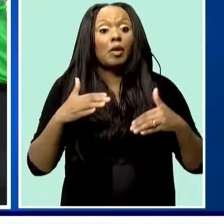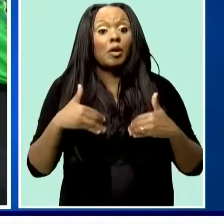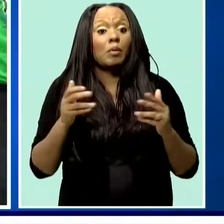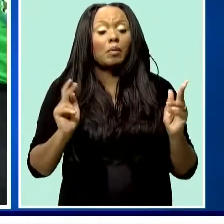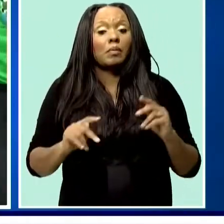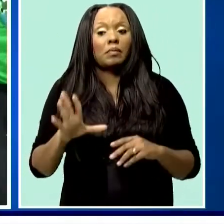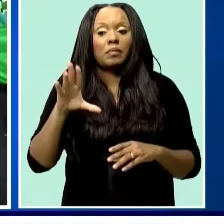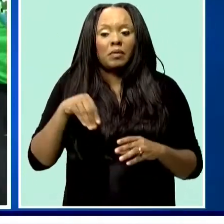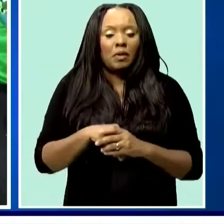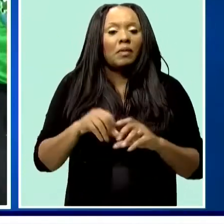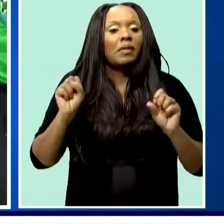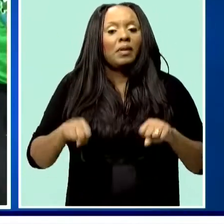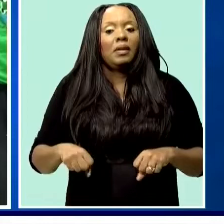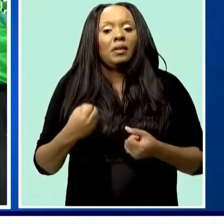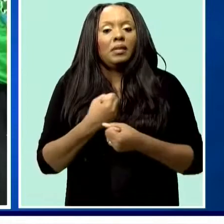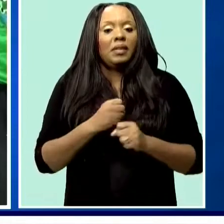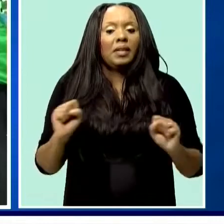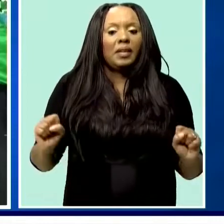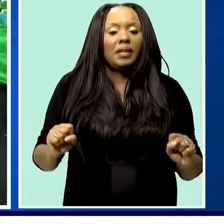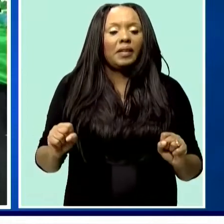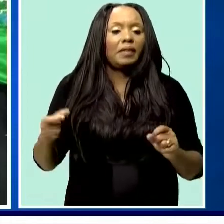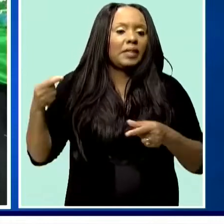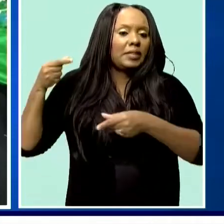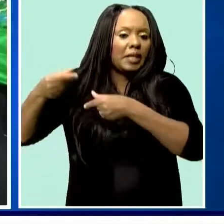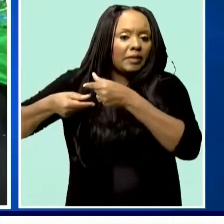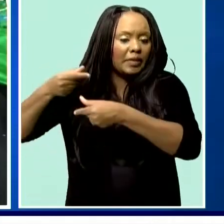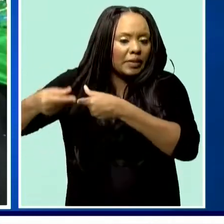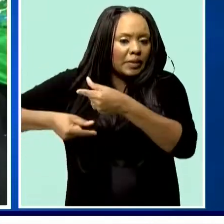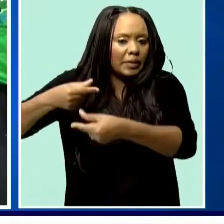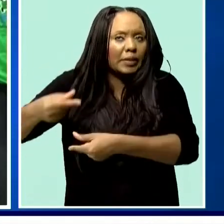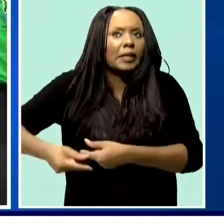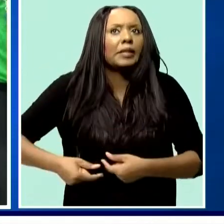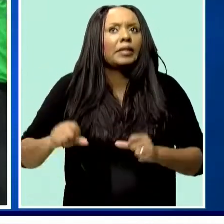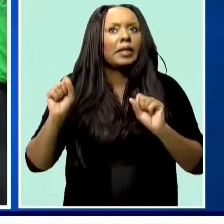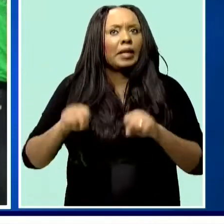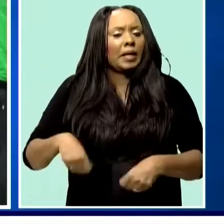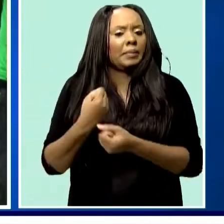the generations and the next generation and the next generation to follow.